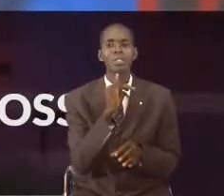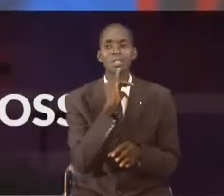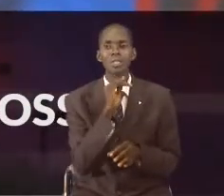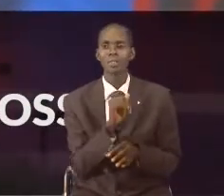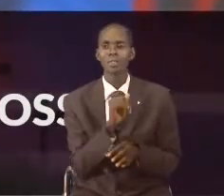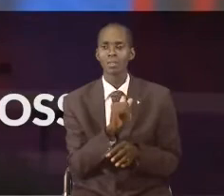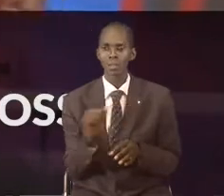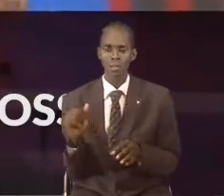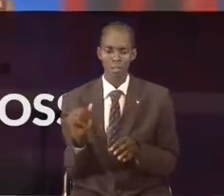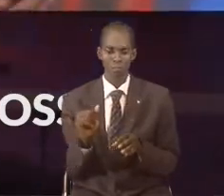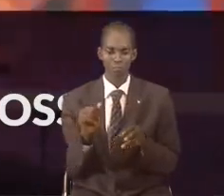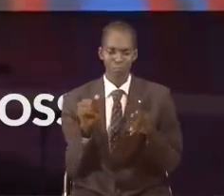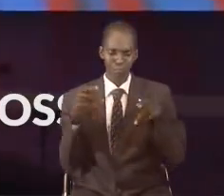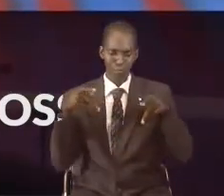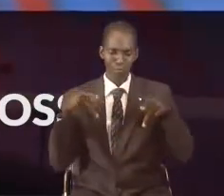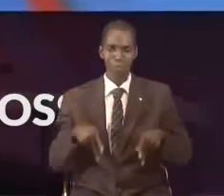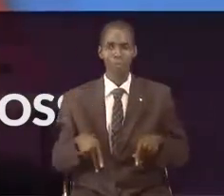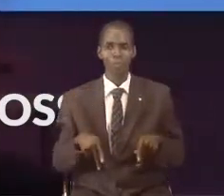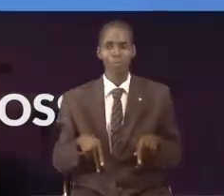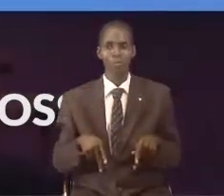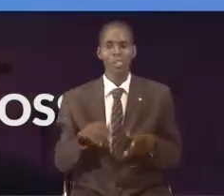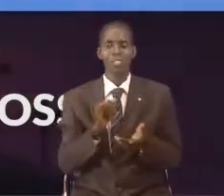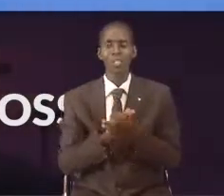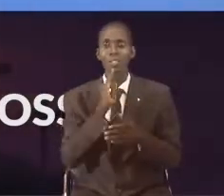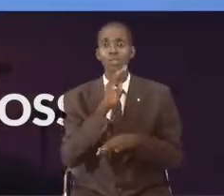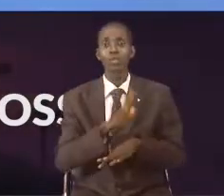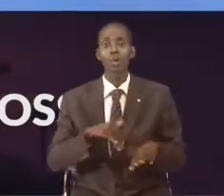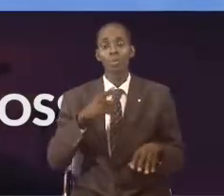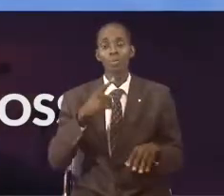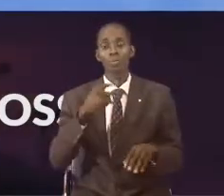created, there is a personality